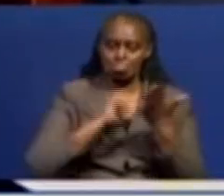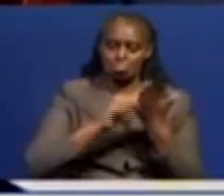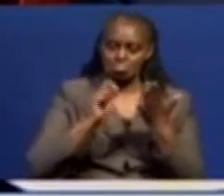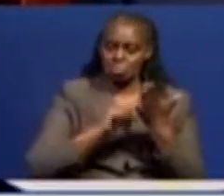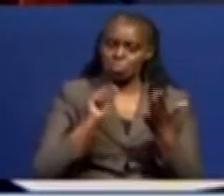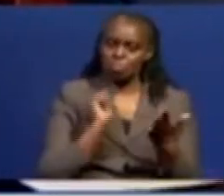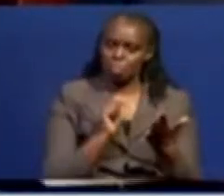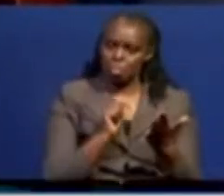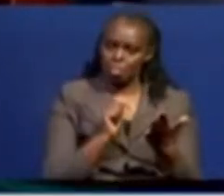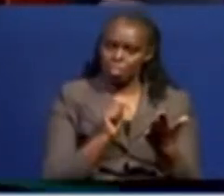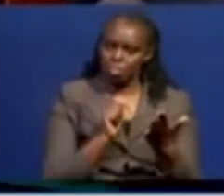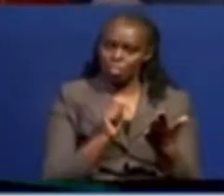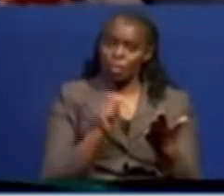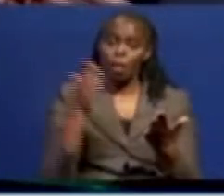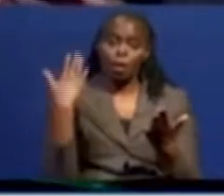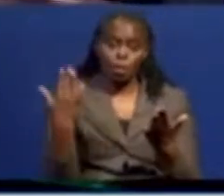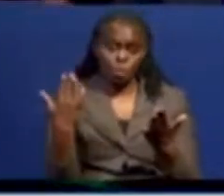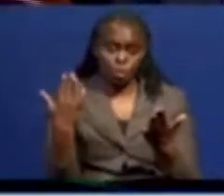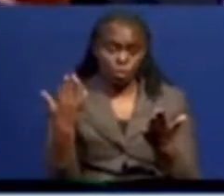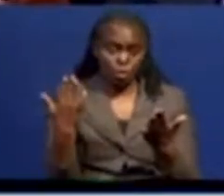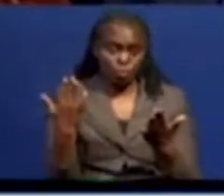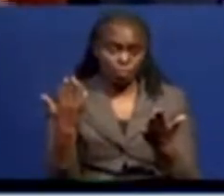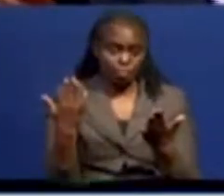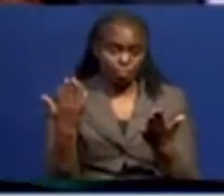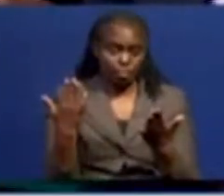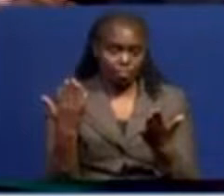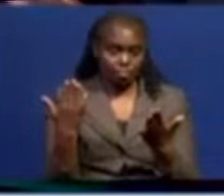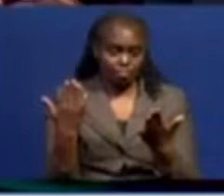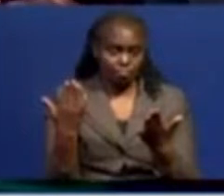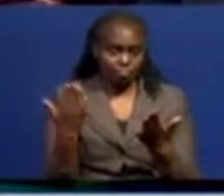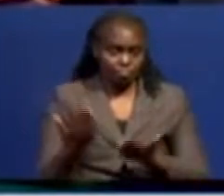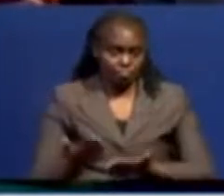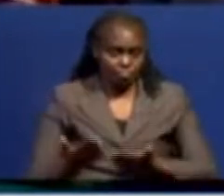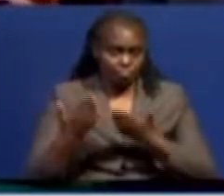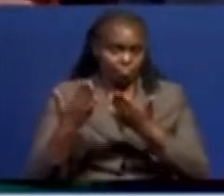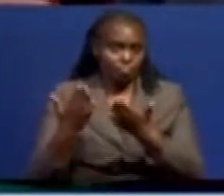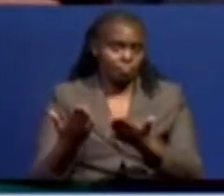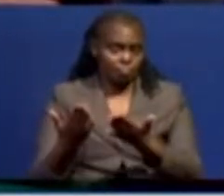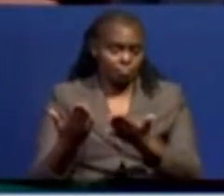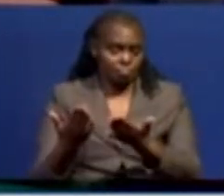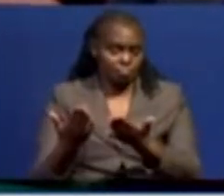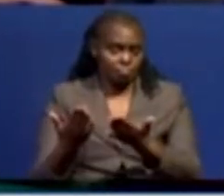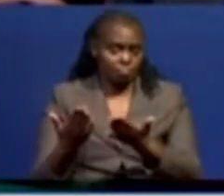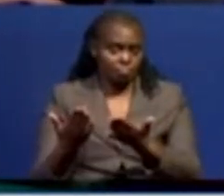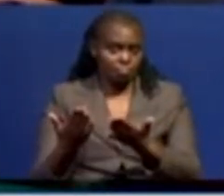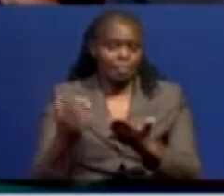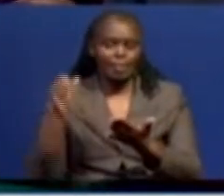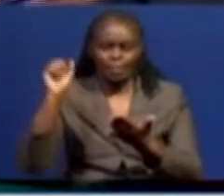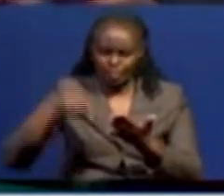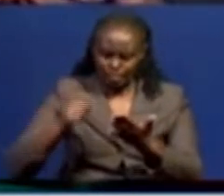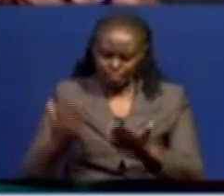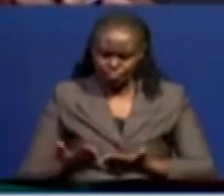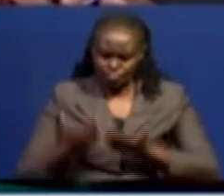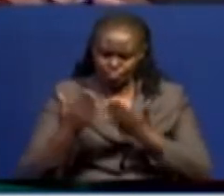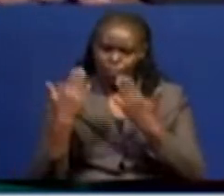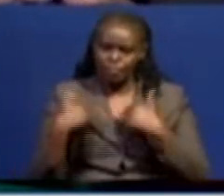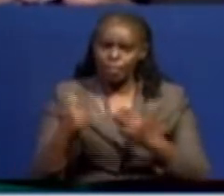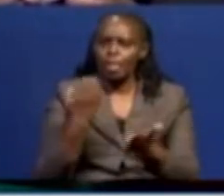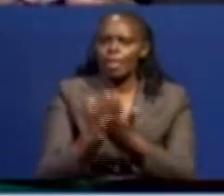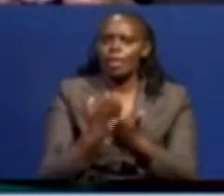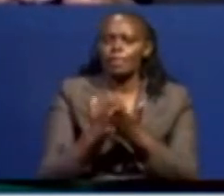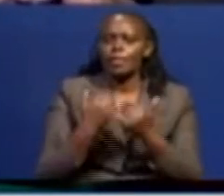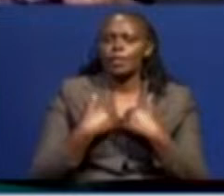Assembly of Meru. Was the document ever served upon the intended recipients?